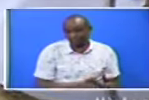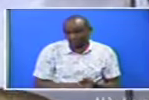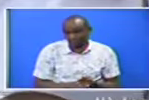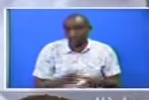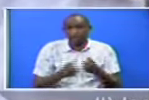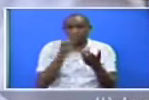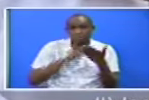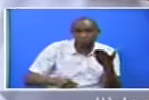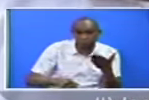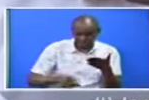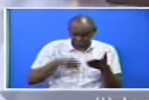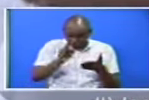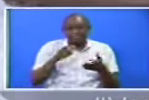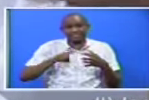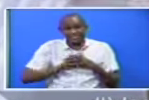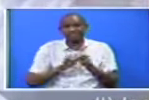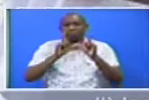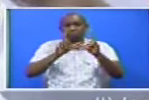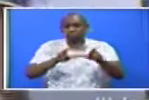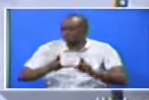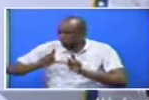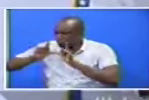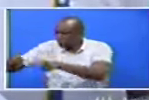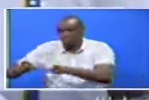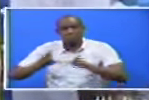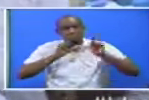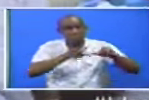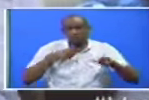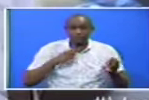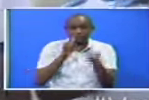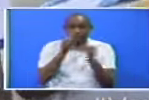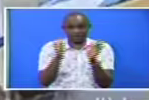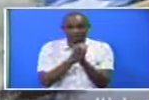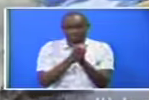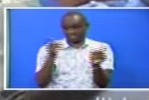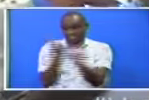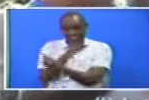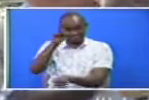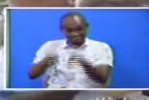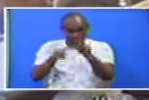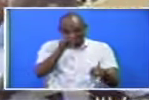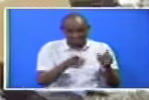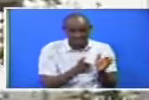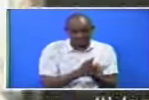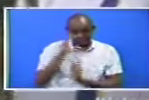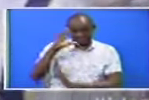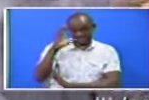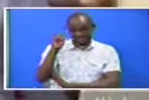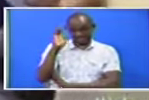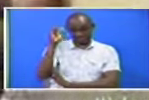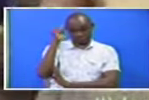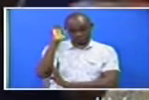It was also an opportunity to hand over certificates to those aspiring to contest for various elective seats under CCM